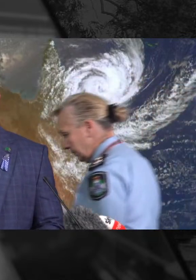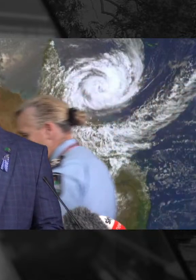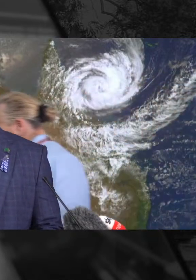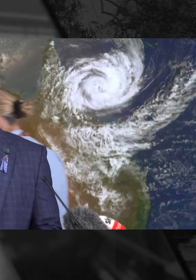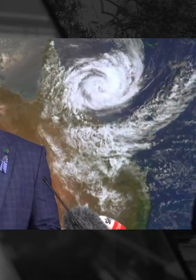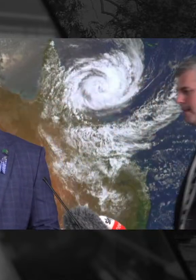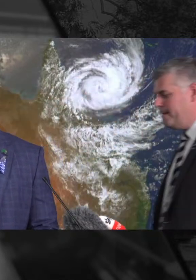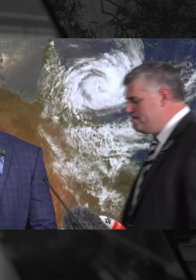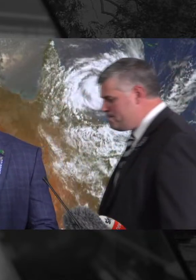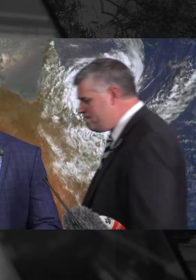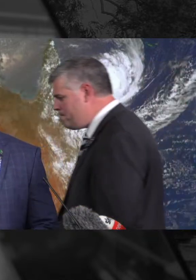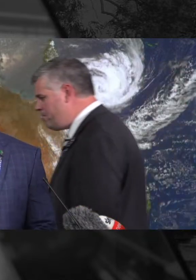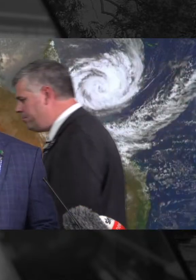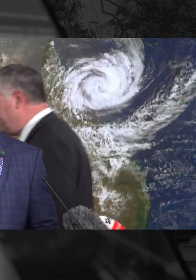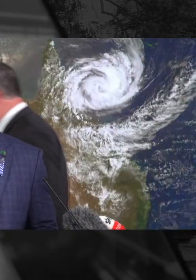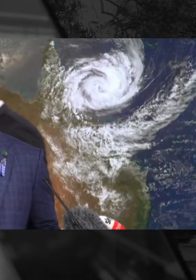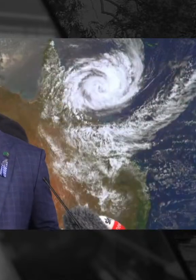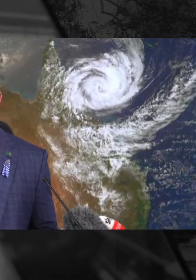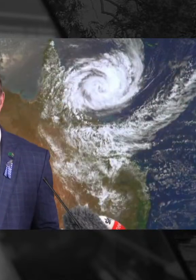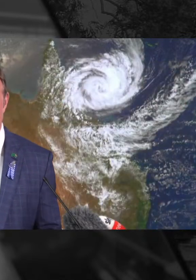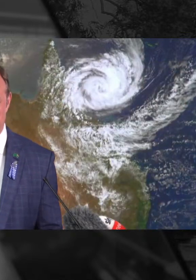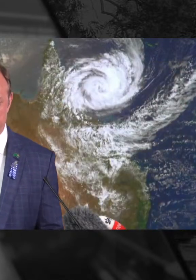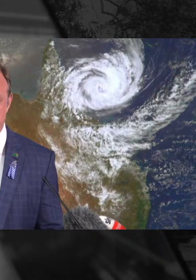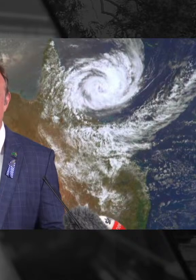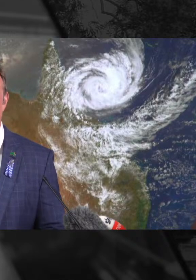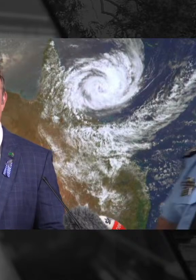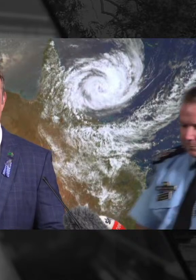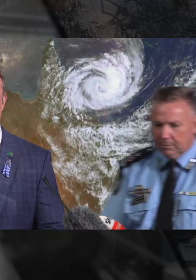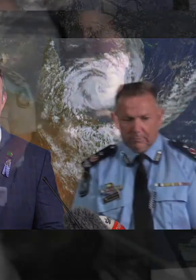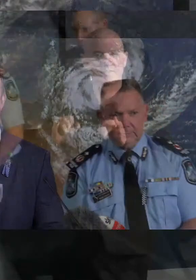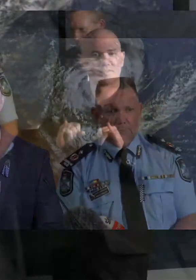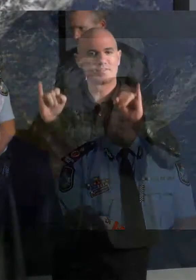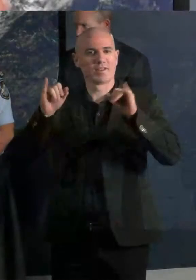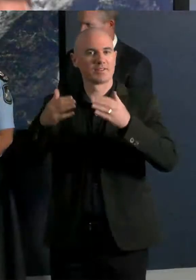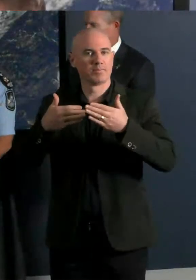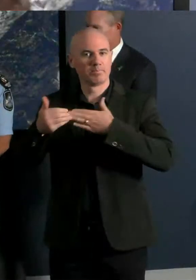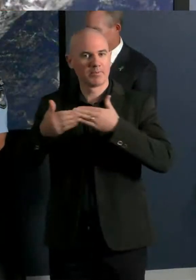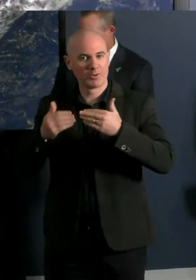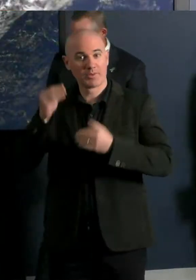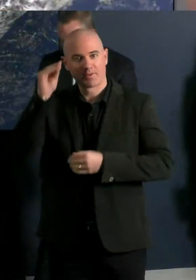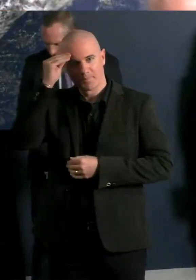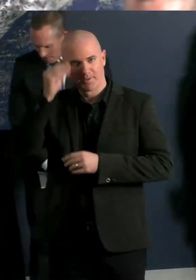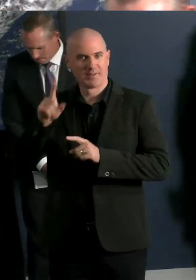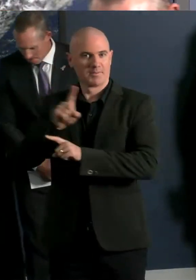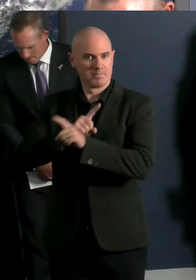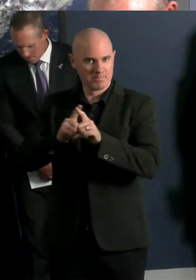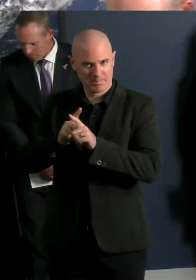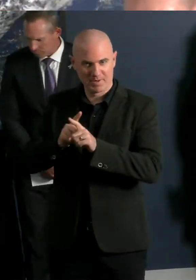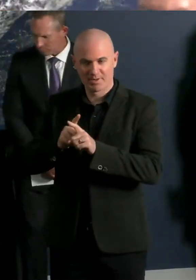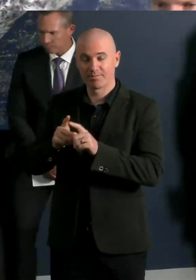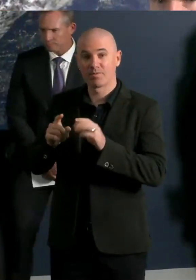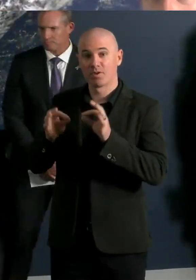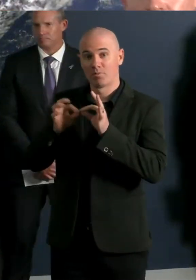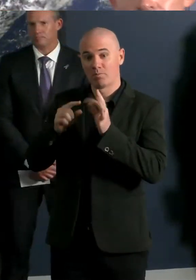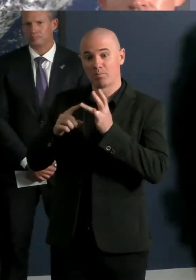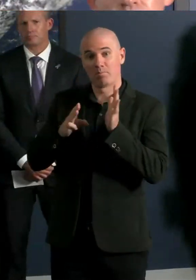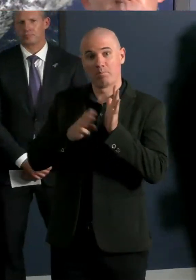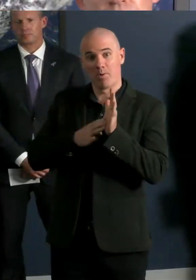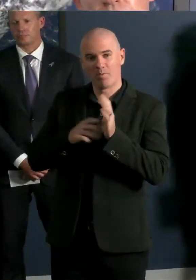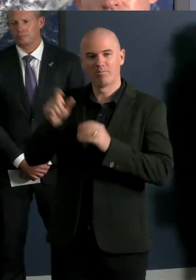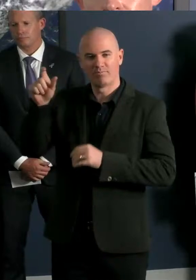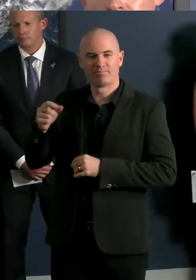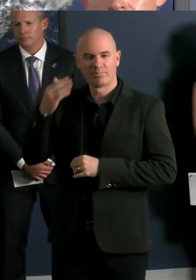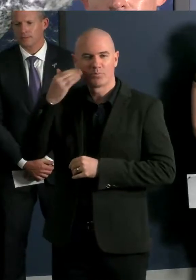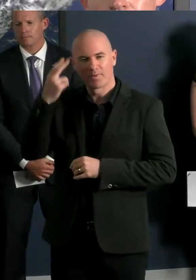Good afternoon. As I mentioned, we had a Queensland Disaster Management Committee meeting this morning, and we've just had a further weather update with Laura from the